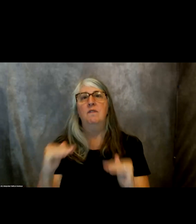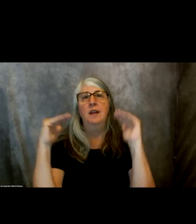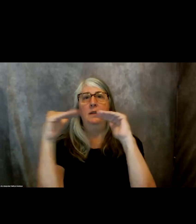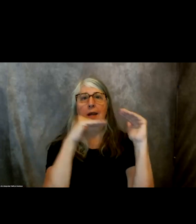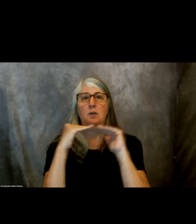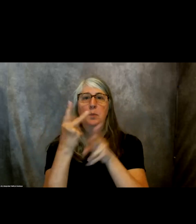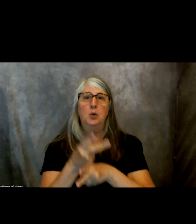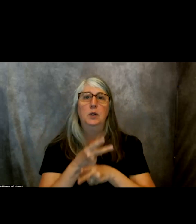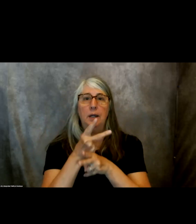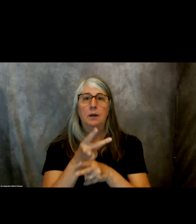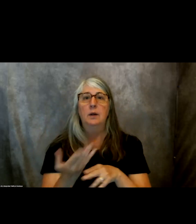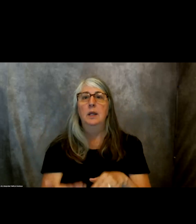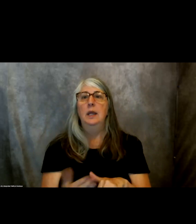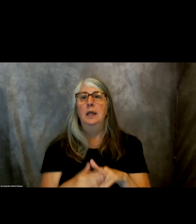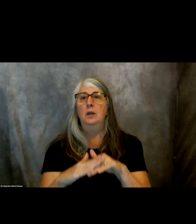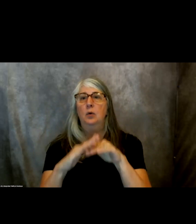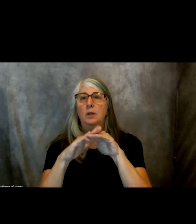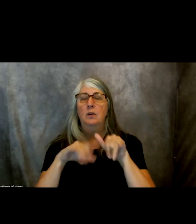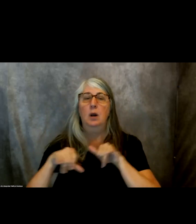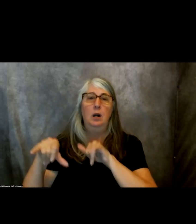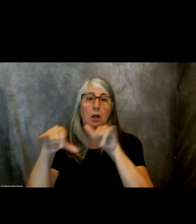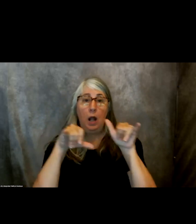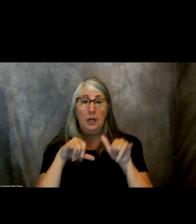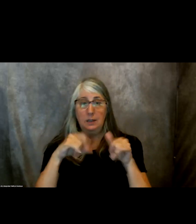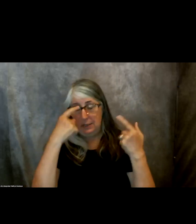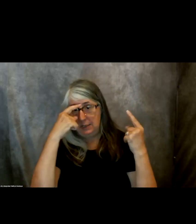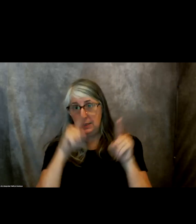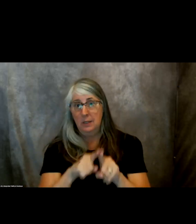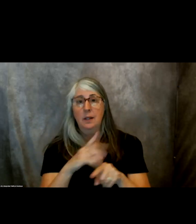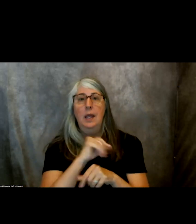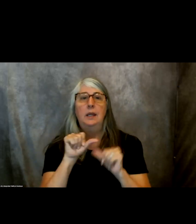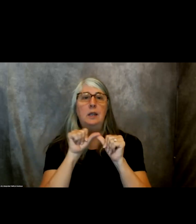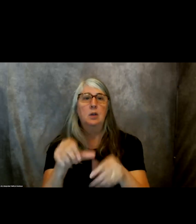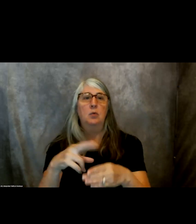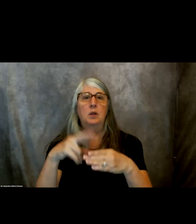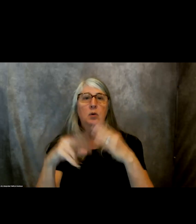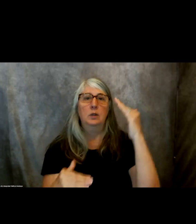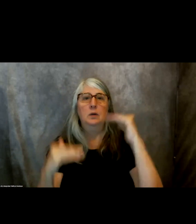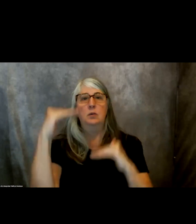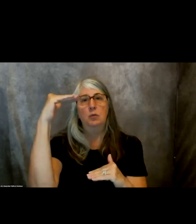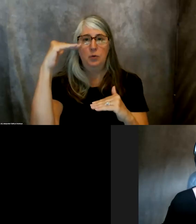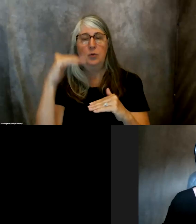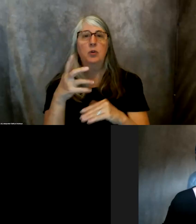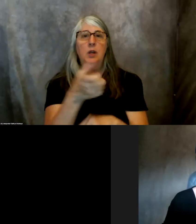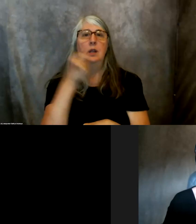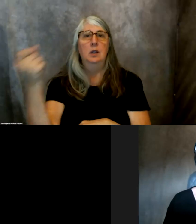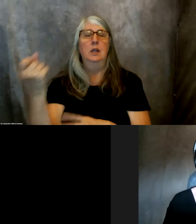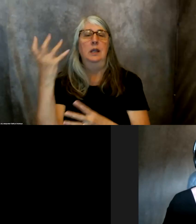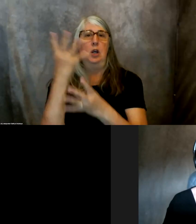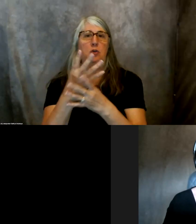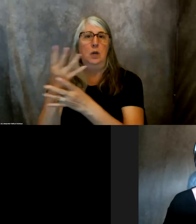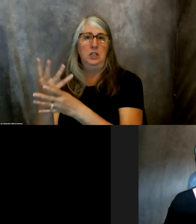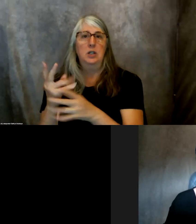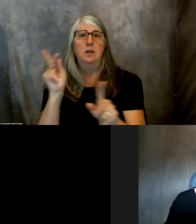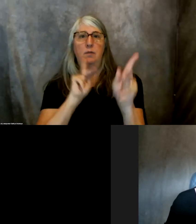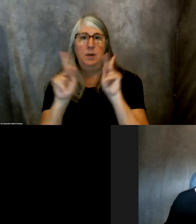increases our reliance on tax levies and grants, and continues to result in the disproportionate incarceration of historically marginalized people